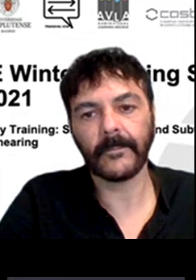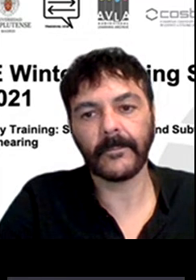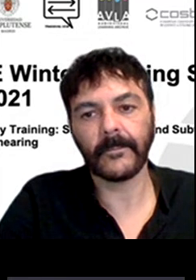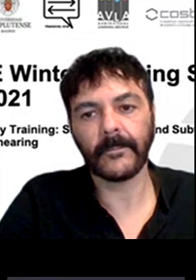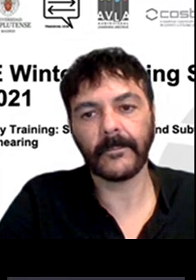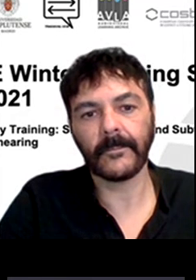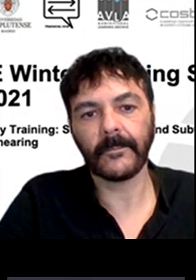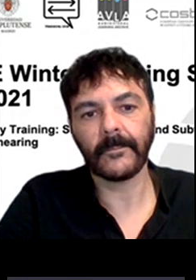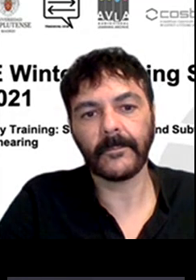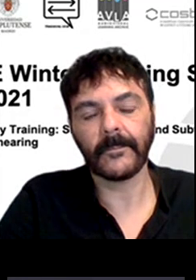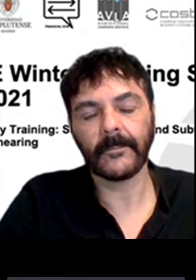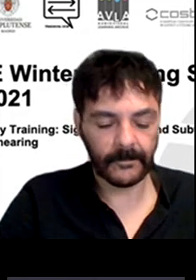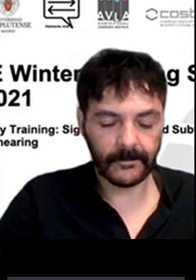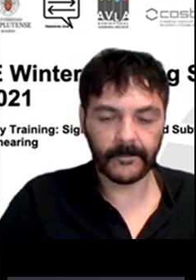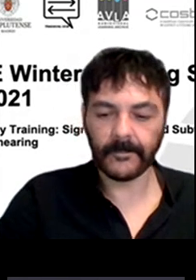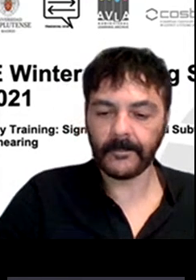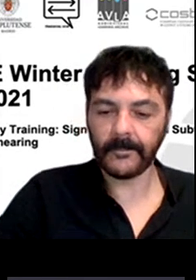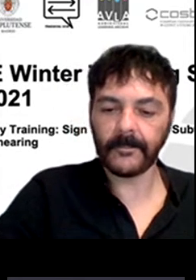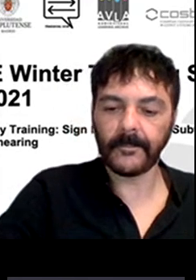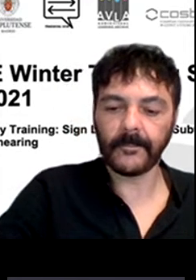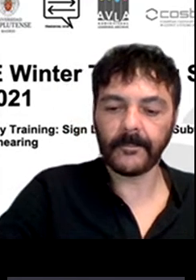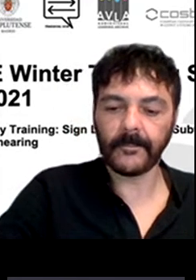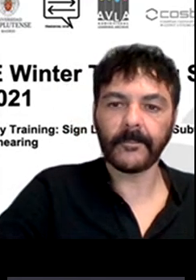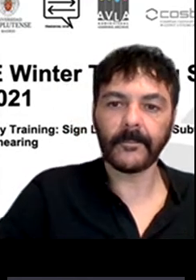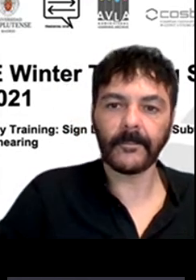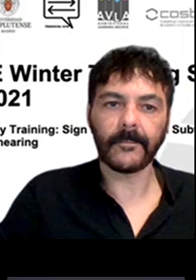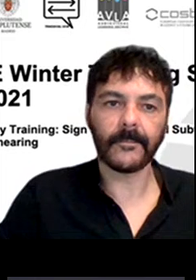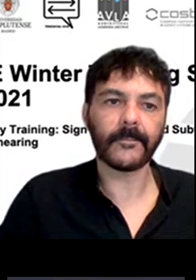team at UAB. Next slide, please.